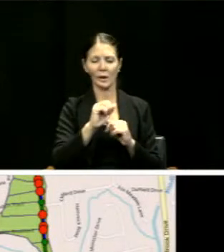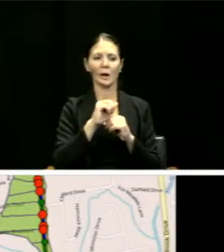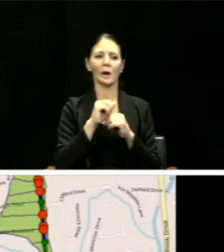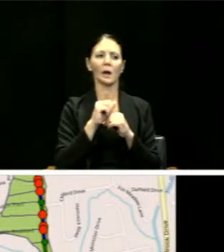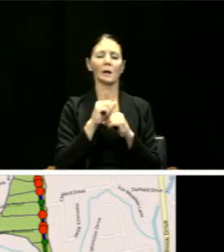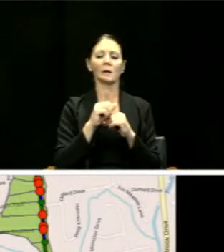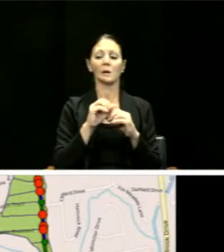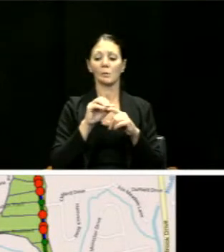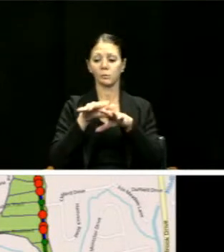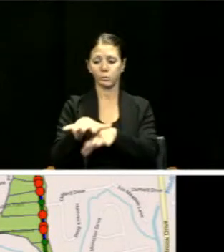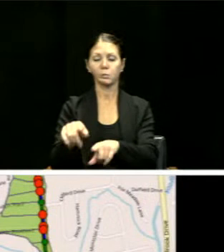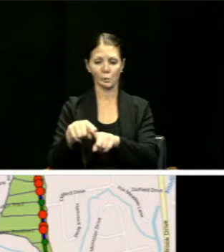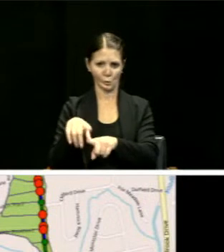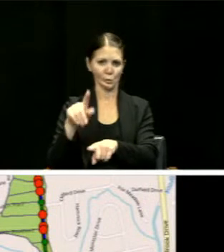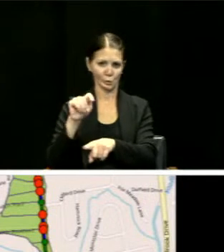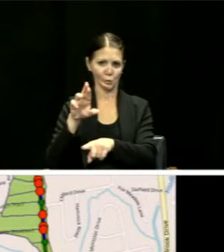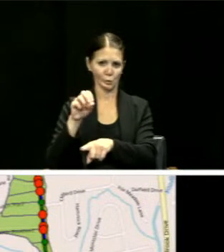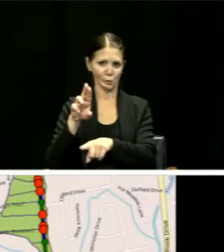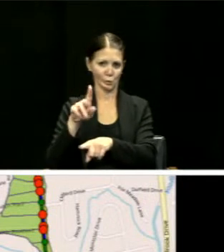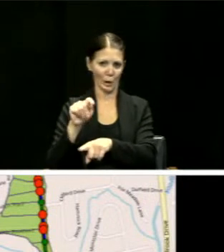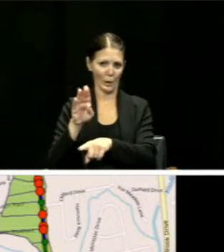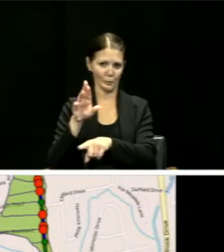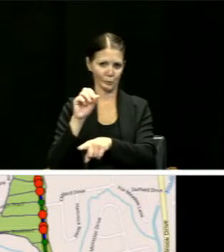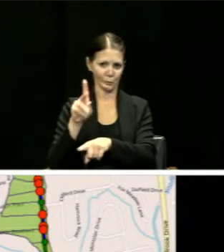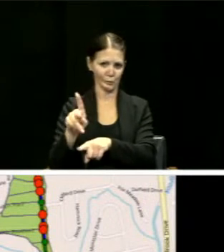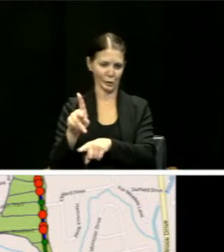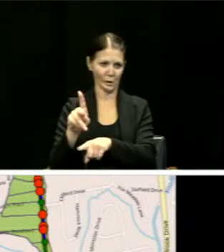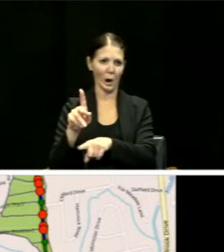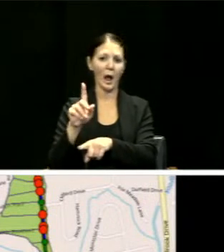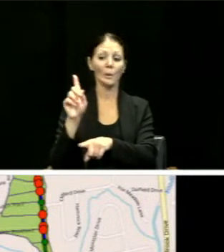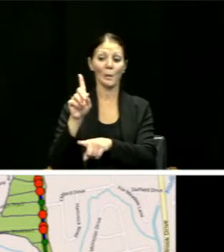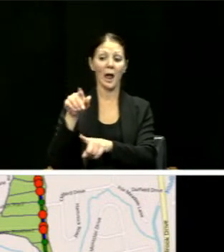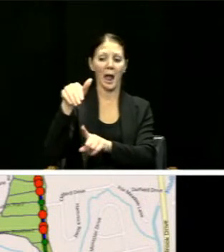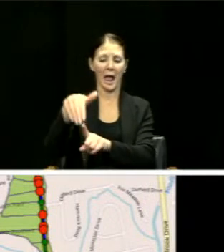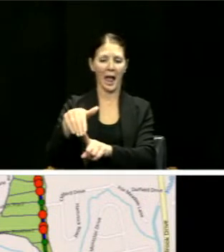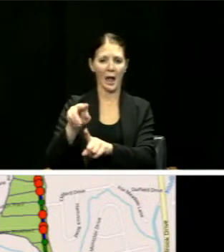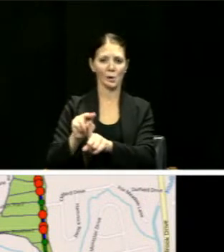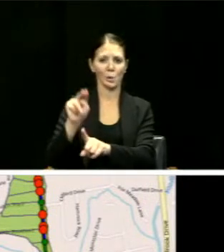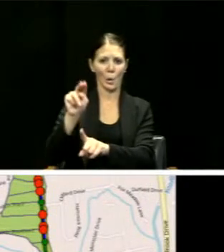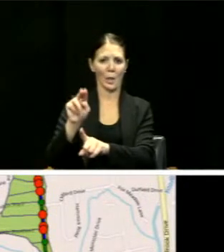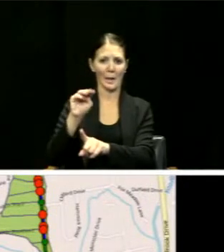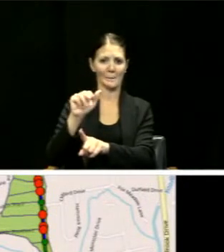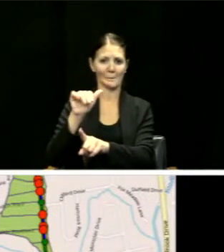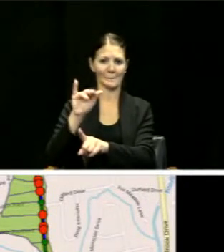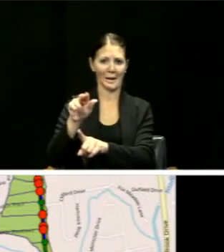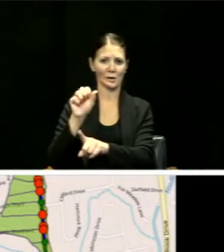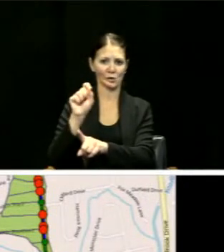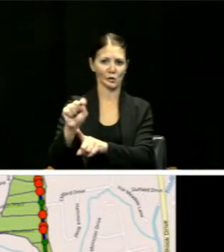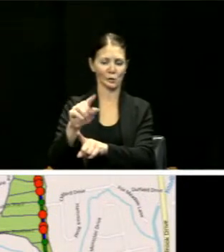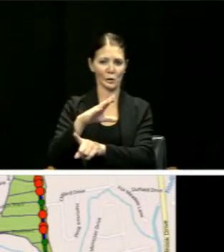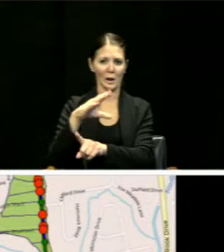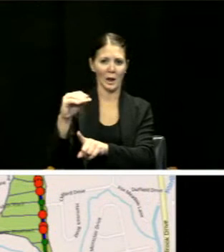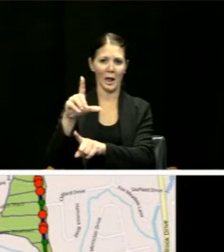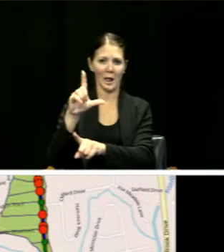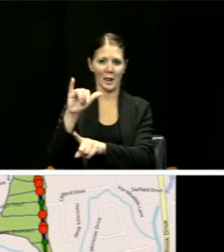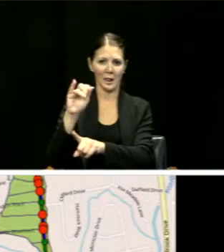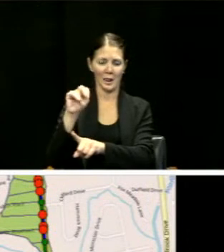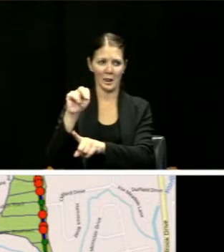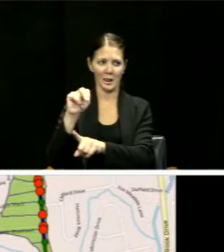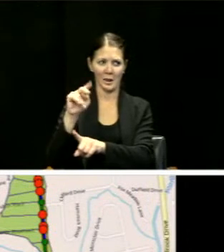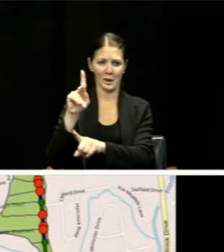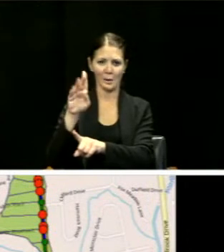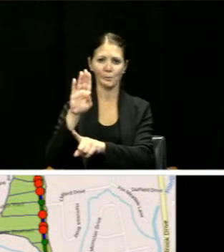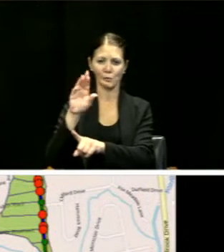it discharges to Trout Brook at North Main Street and Lynbrook Road.